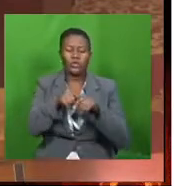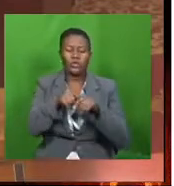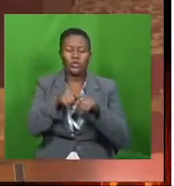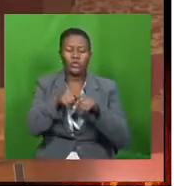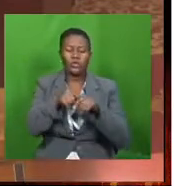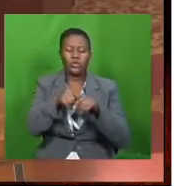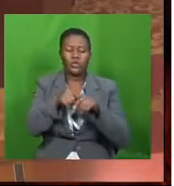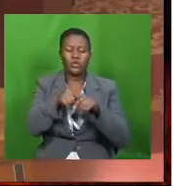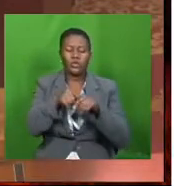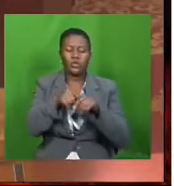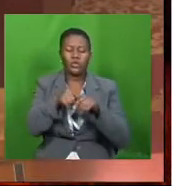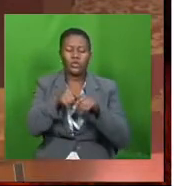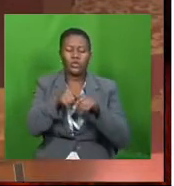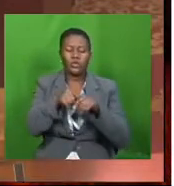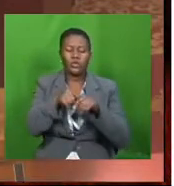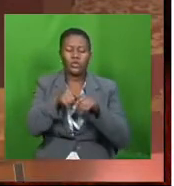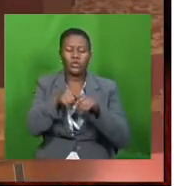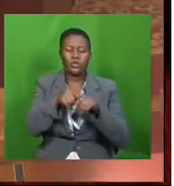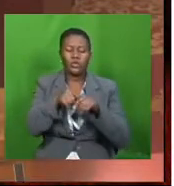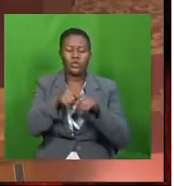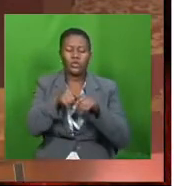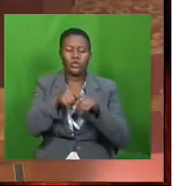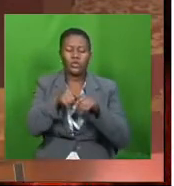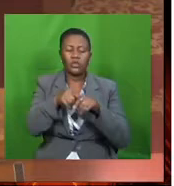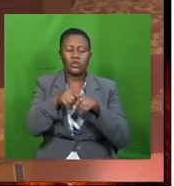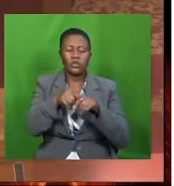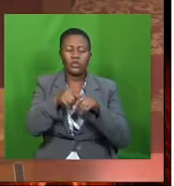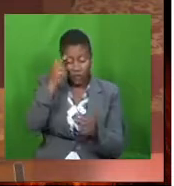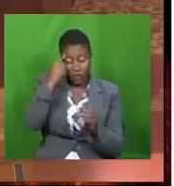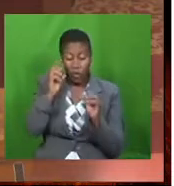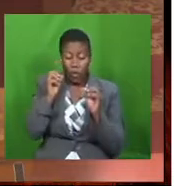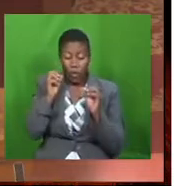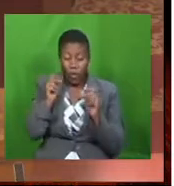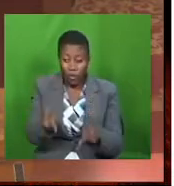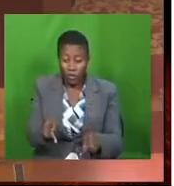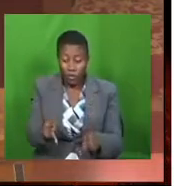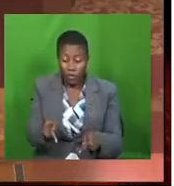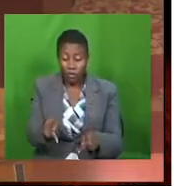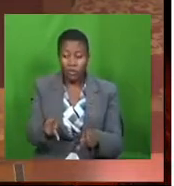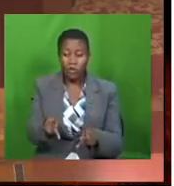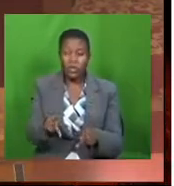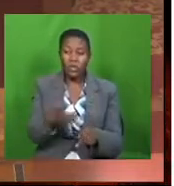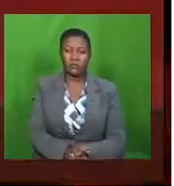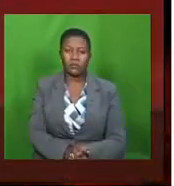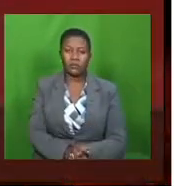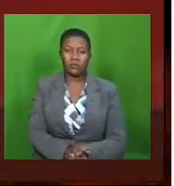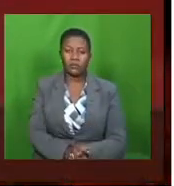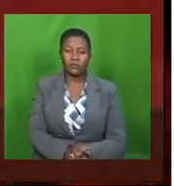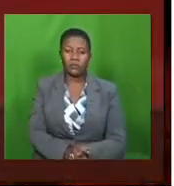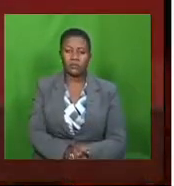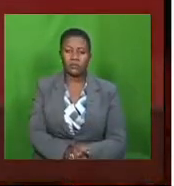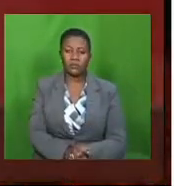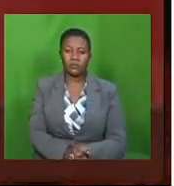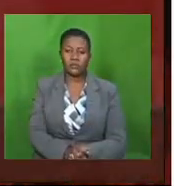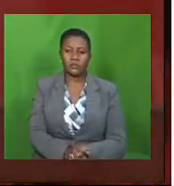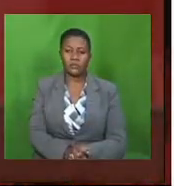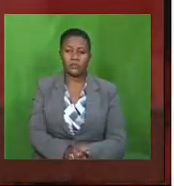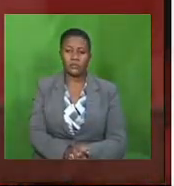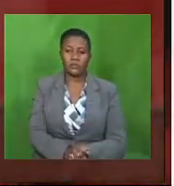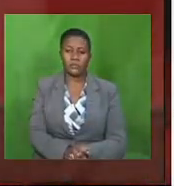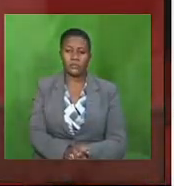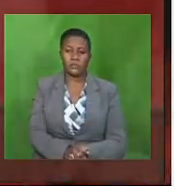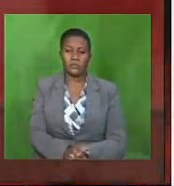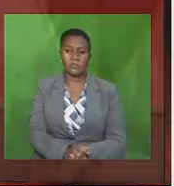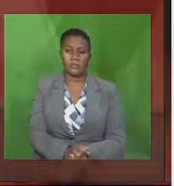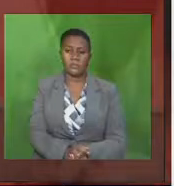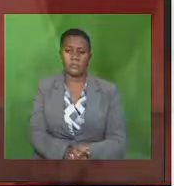ye da se bebre me so be da se na me sira okay yen so ye da se pa enti honorable comfort Doyoe